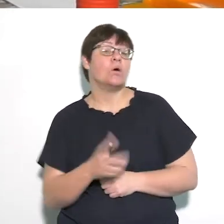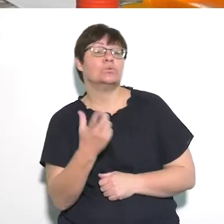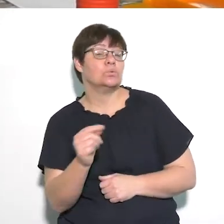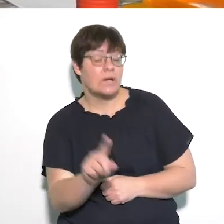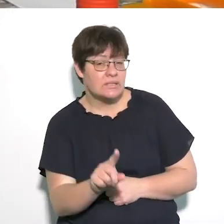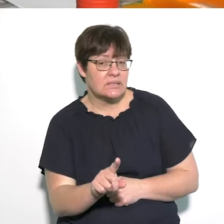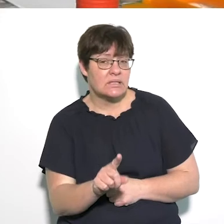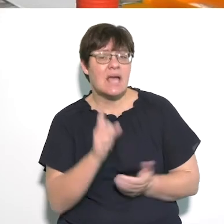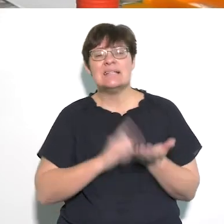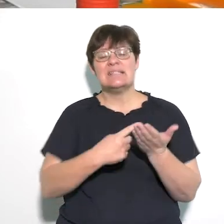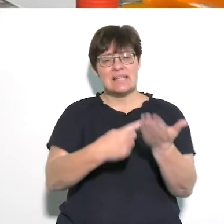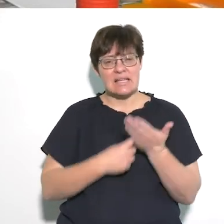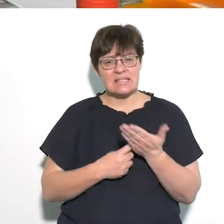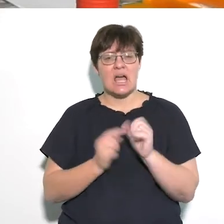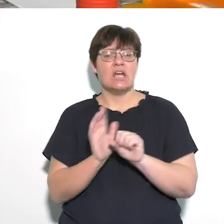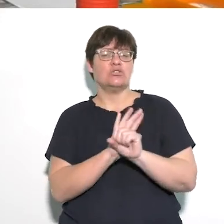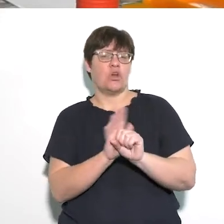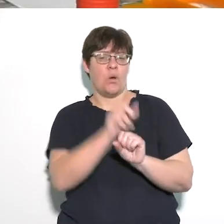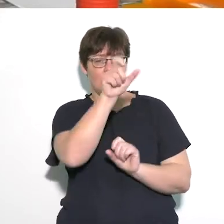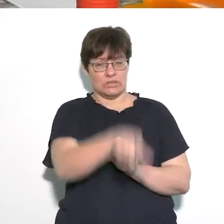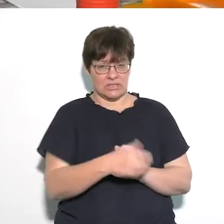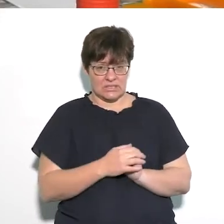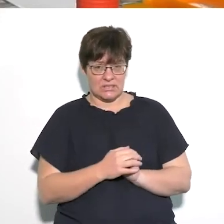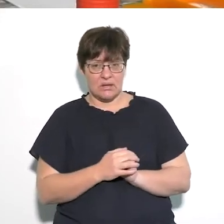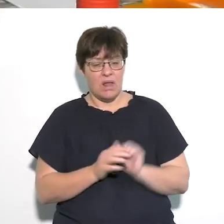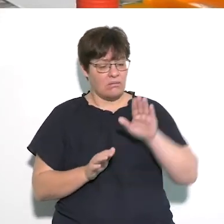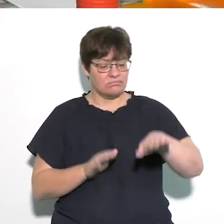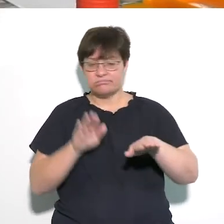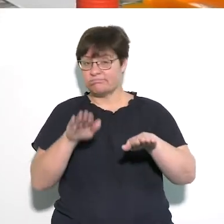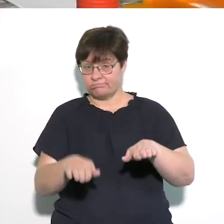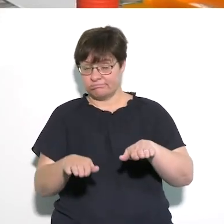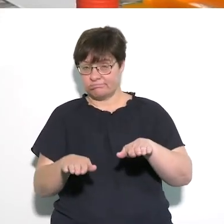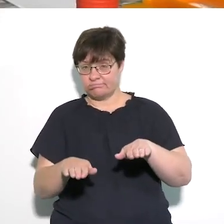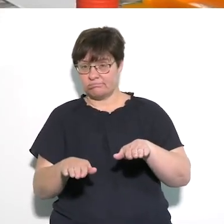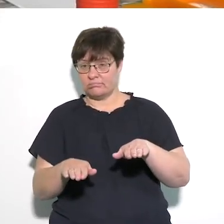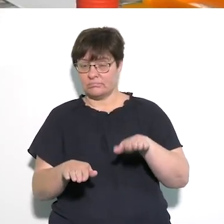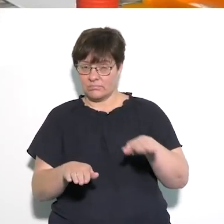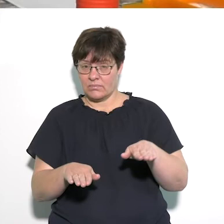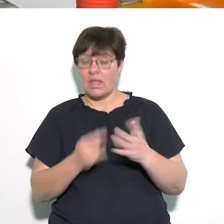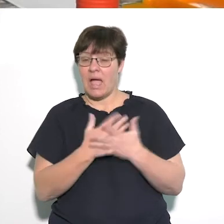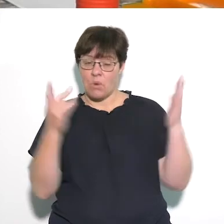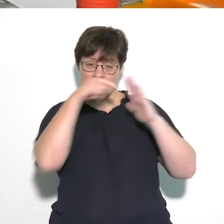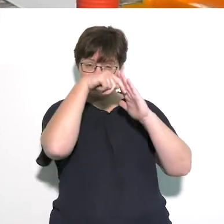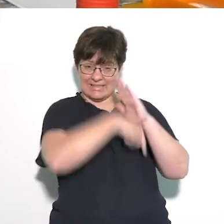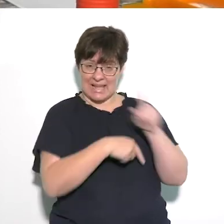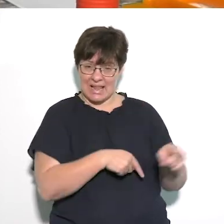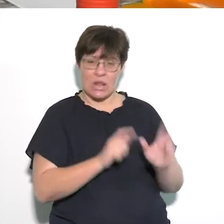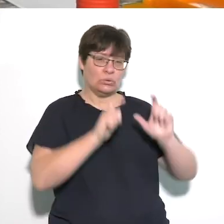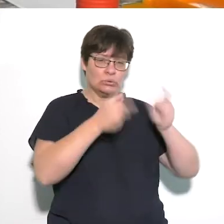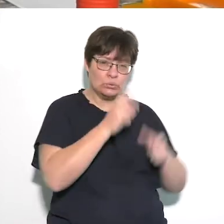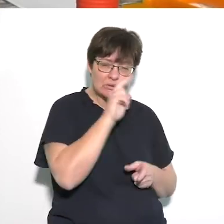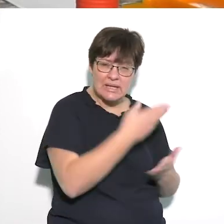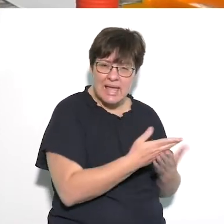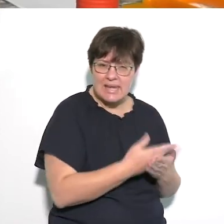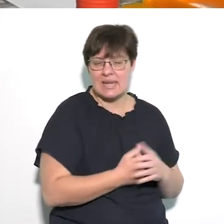do is talk about the shadow of a person. If I look at the 2 different pieces here, this piece has got greater detail. I can see the shoes,